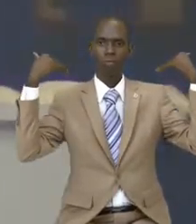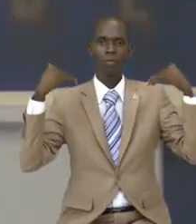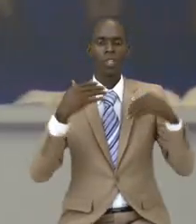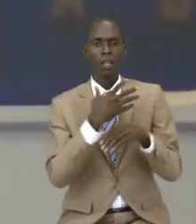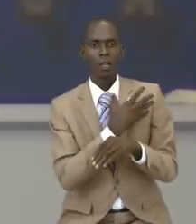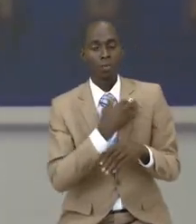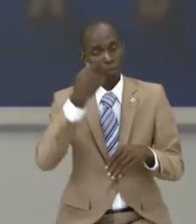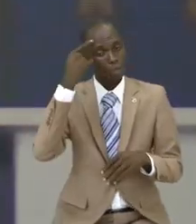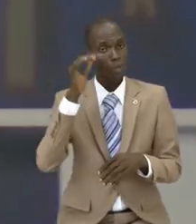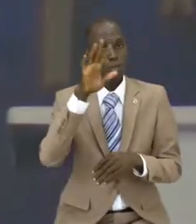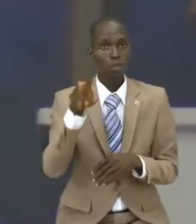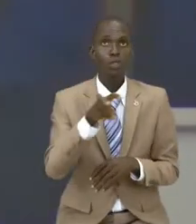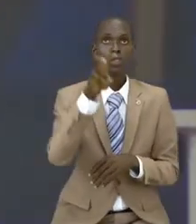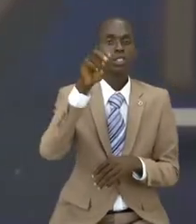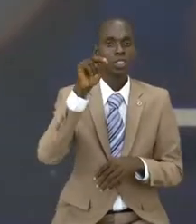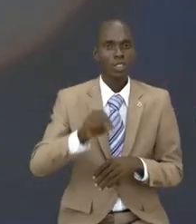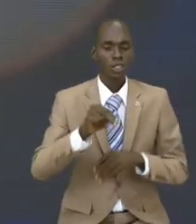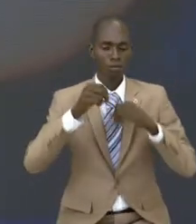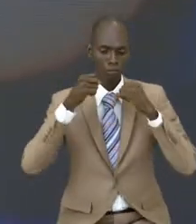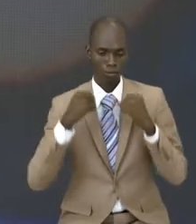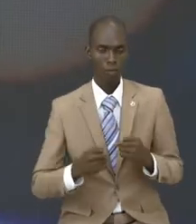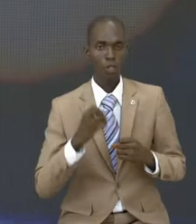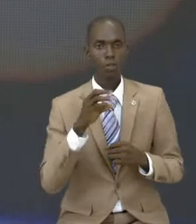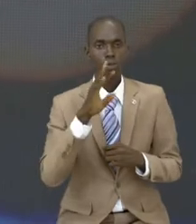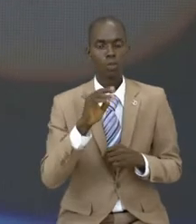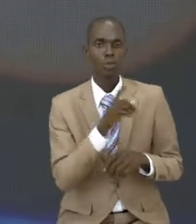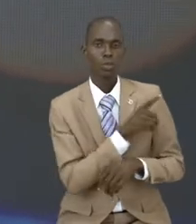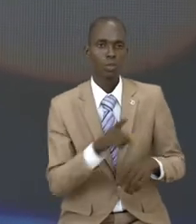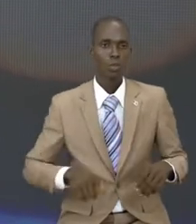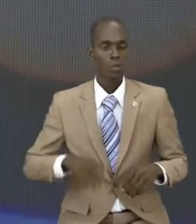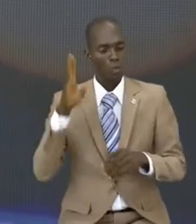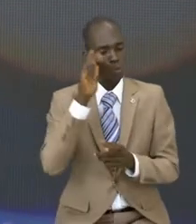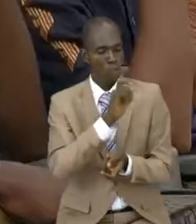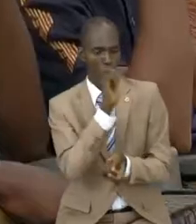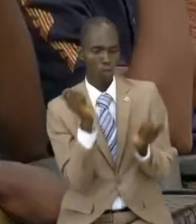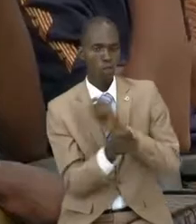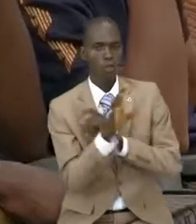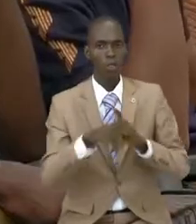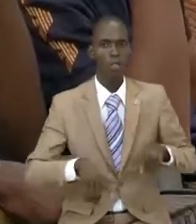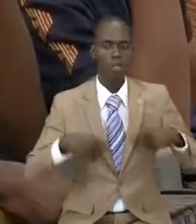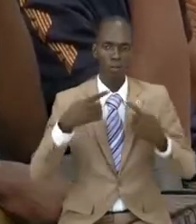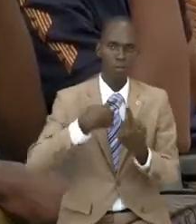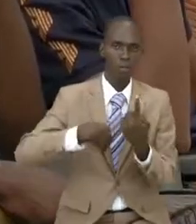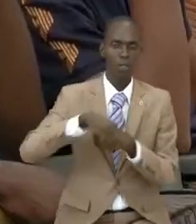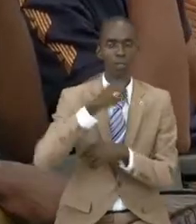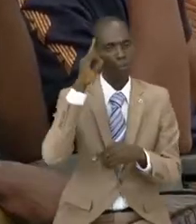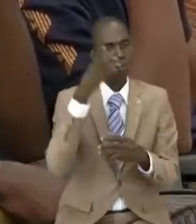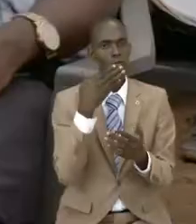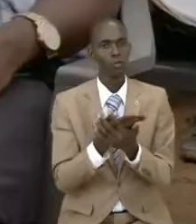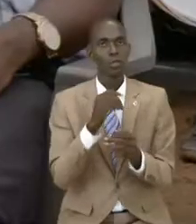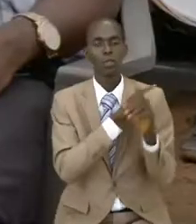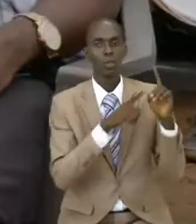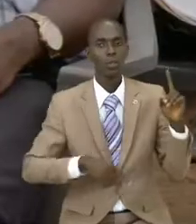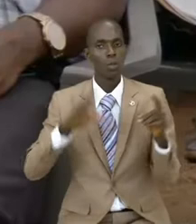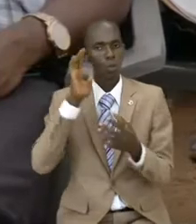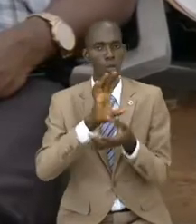ahead will demand strength. So the Lord will turn your life around. It will convert you.